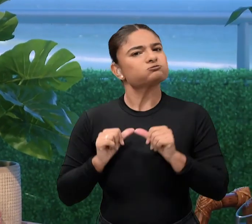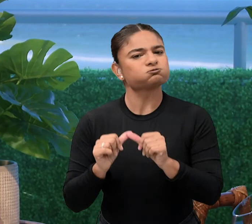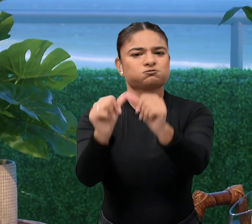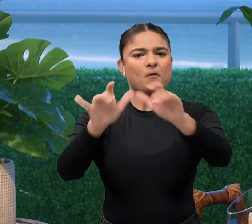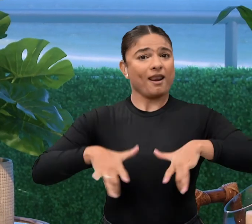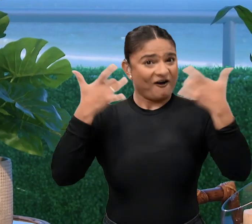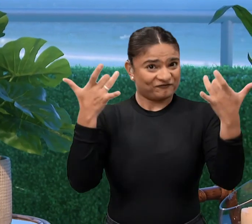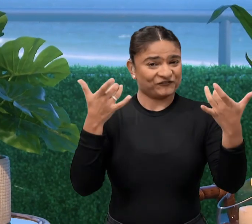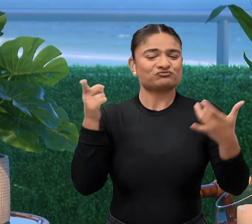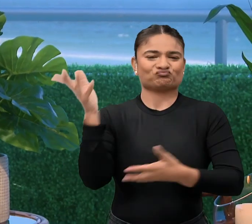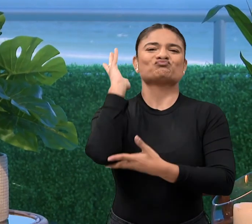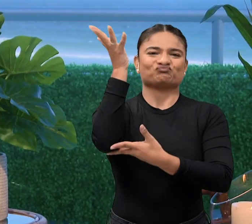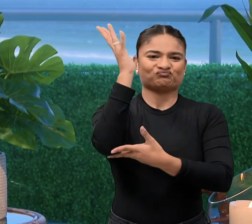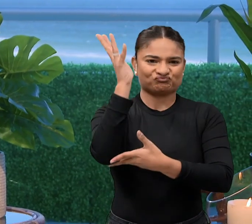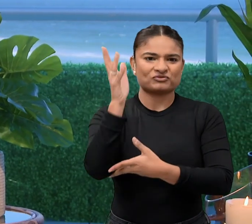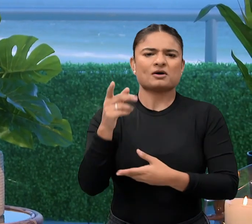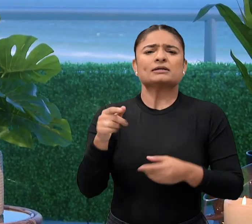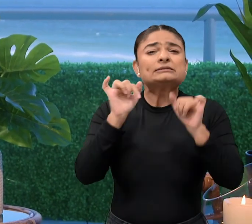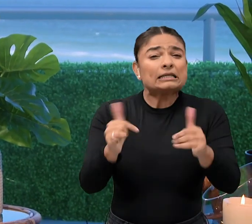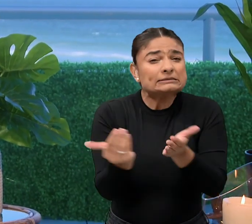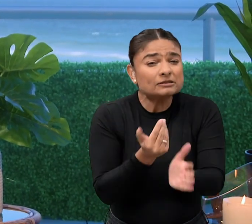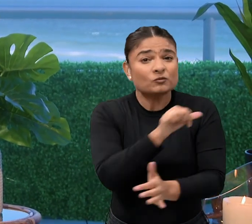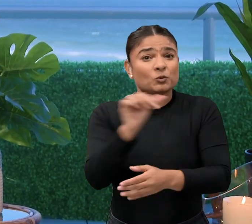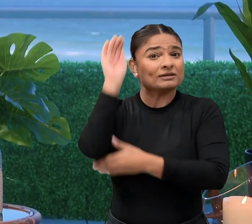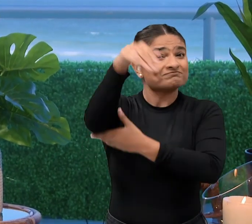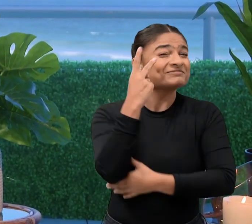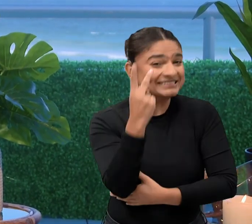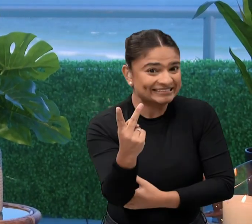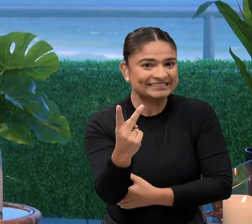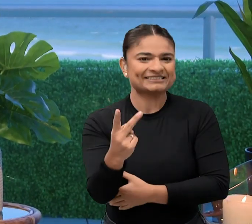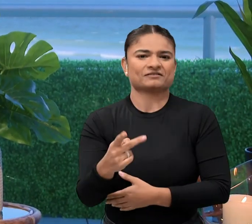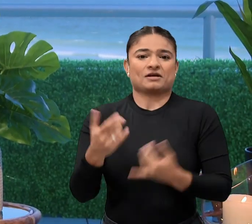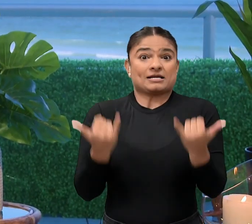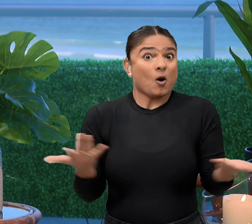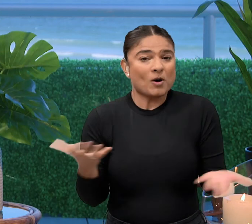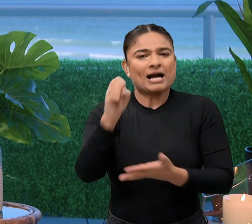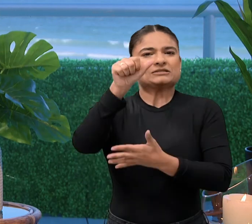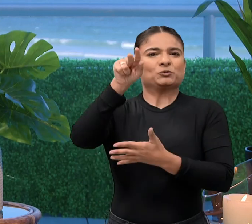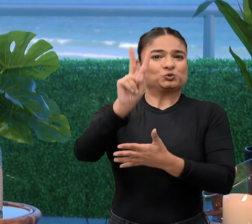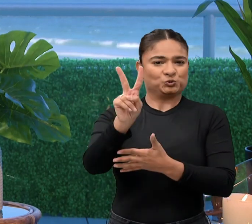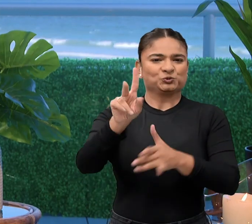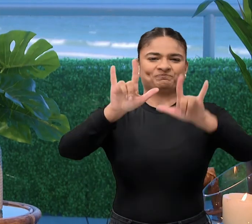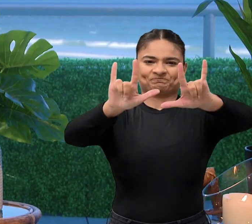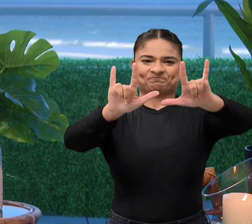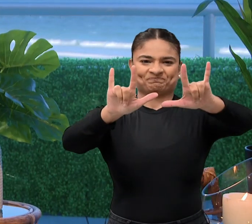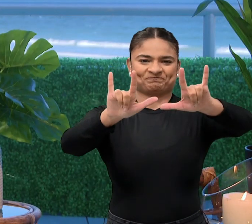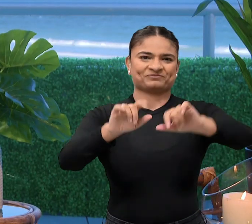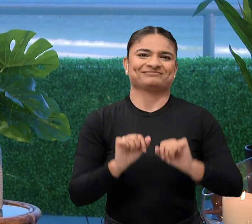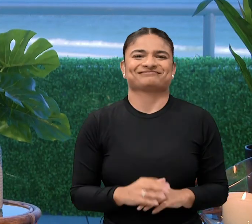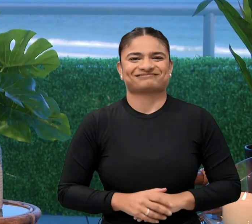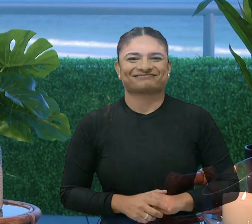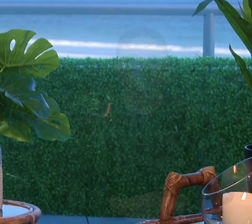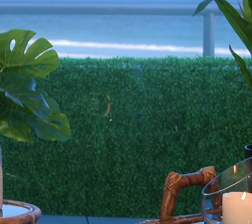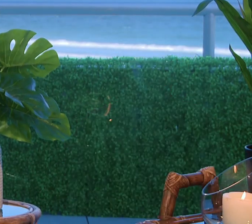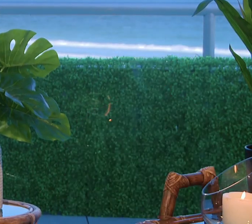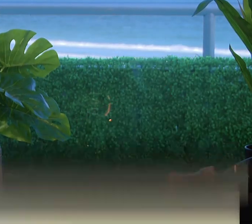van onafhanklikheid te herwin. Bly veilig tot volgende week, selfde plek, selfde tyd, slegs hier op SABC 2